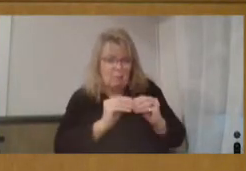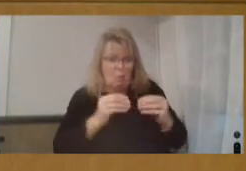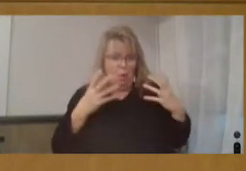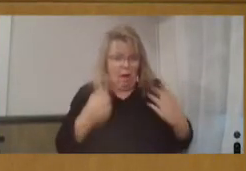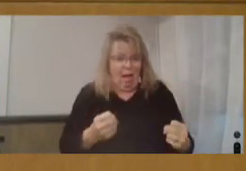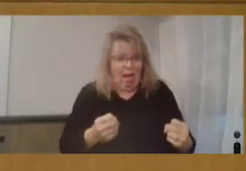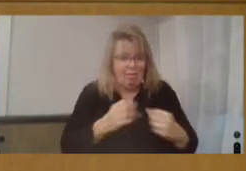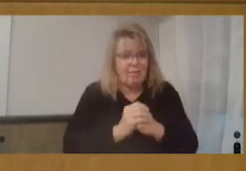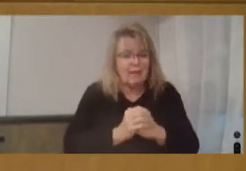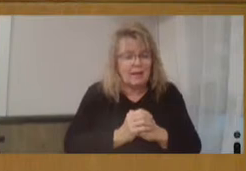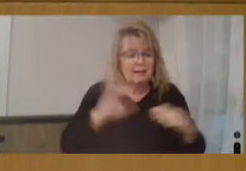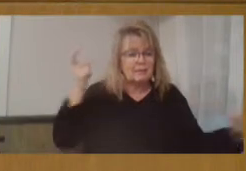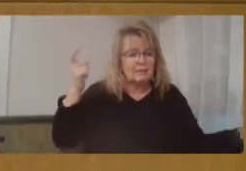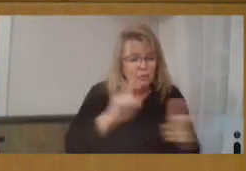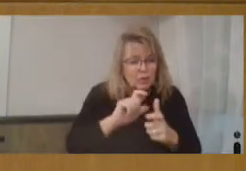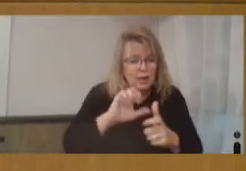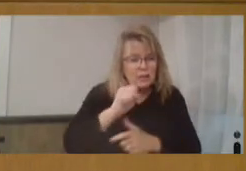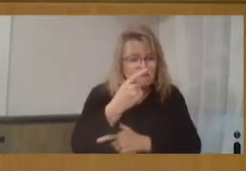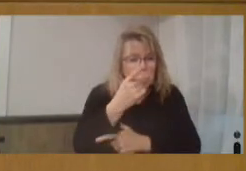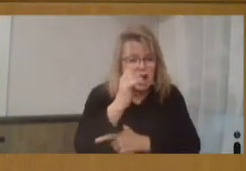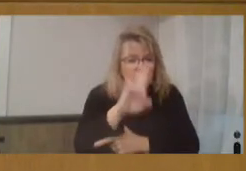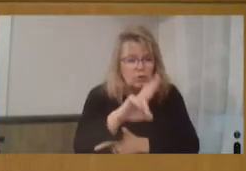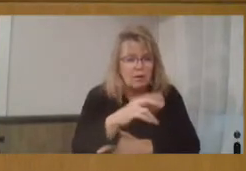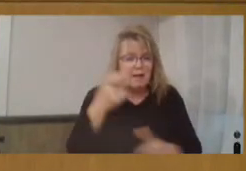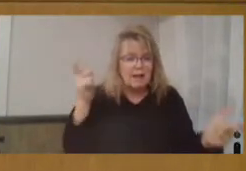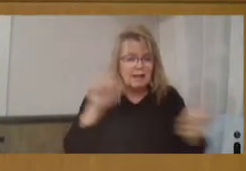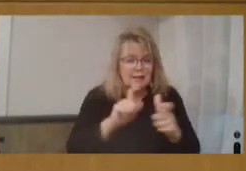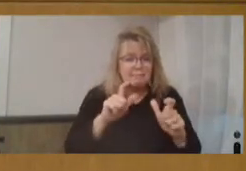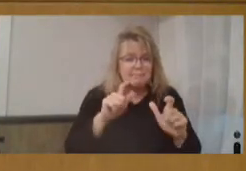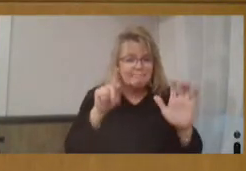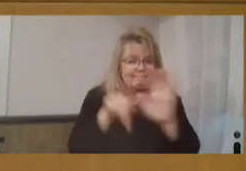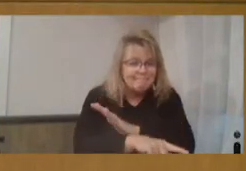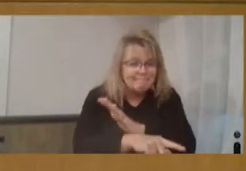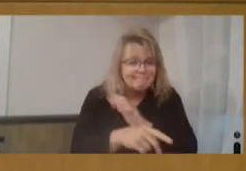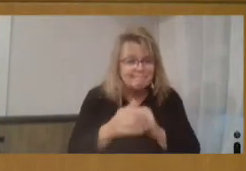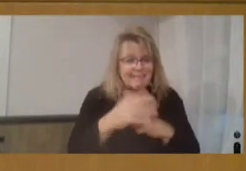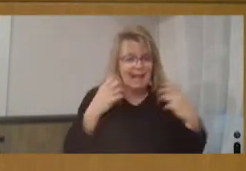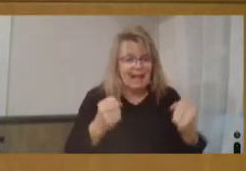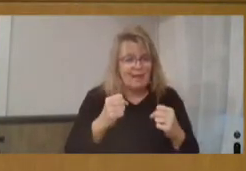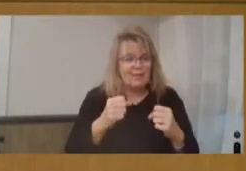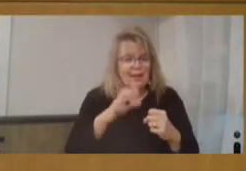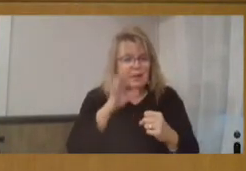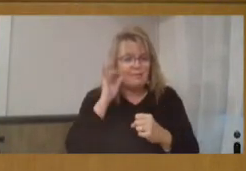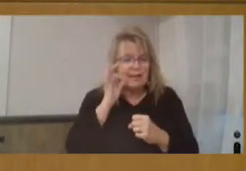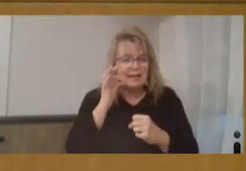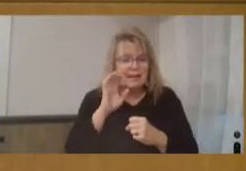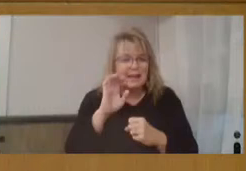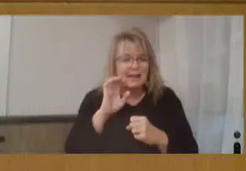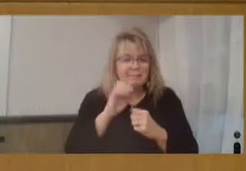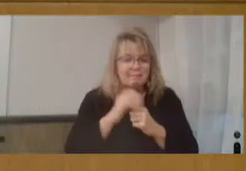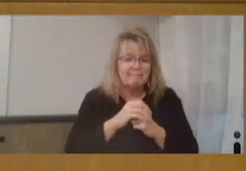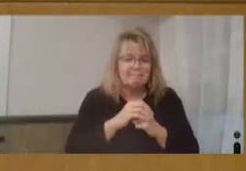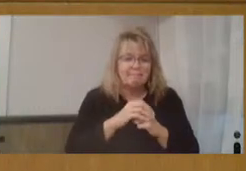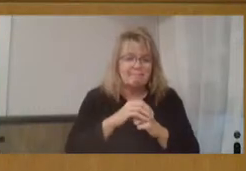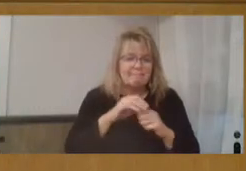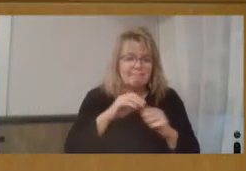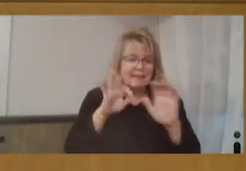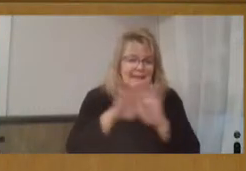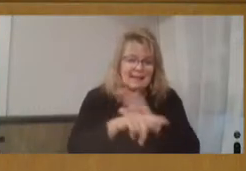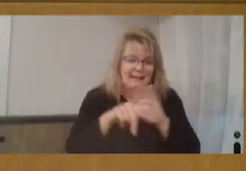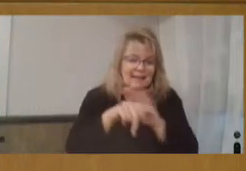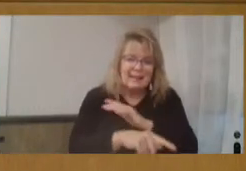and alleviates euthanizing healthy felines. Euthanasia is ineffective as well as emotionally